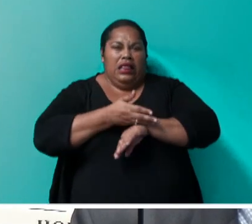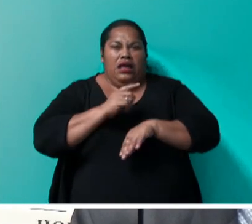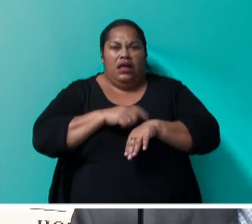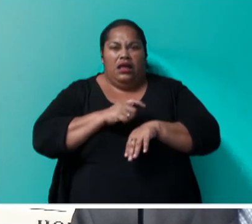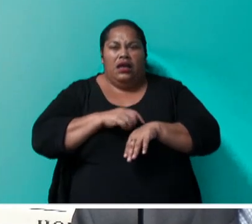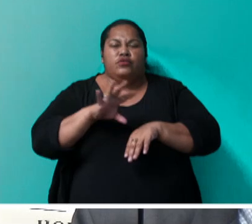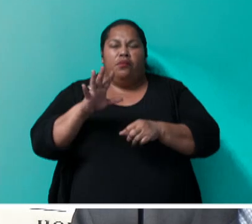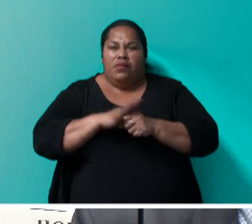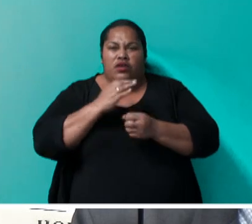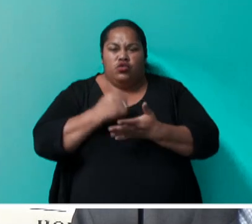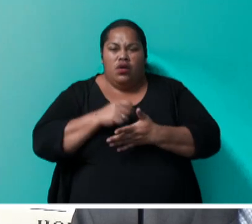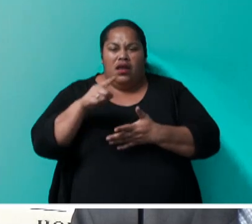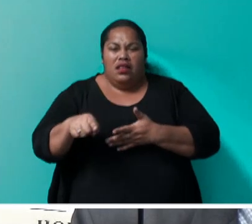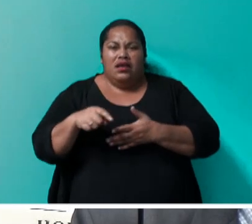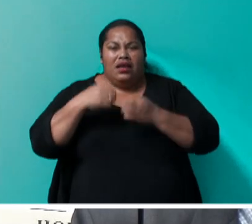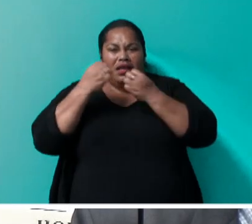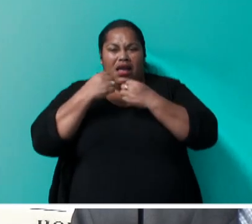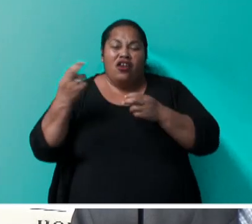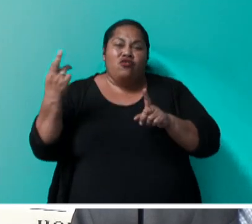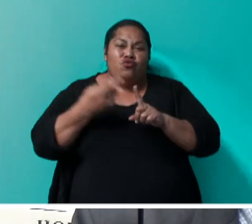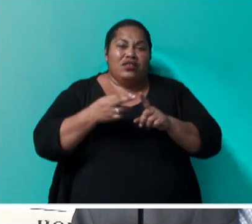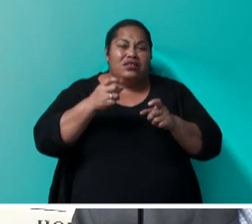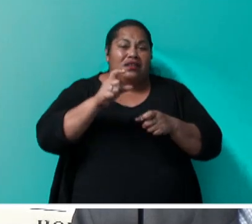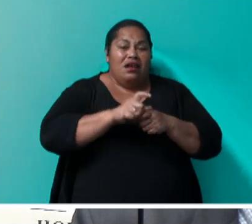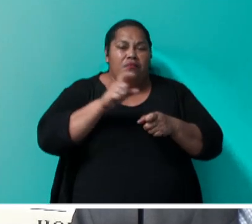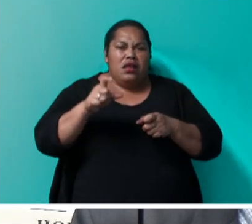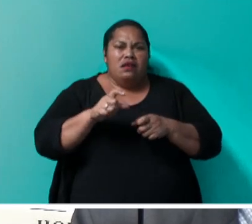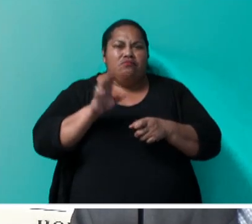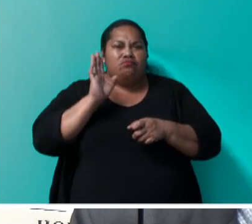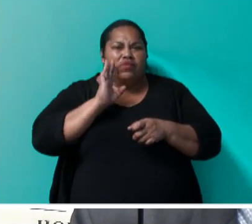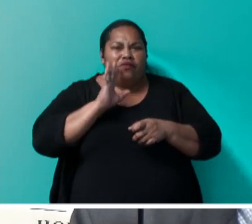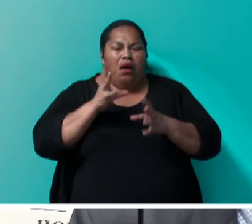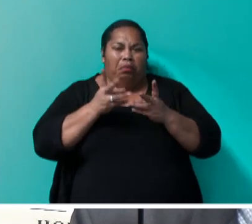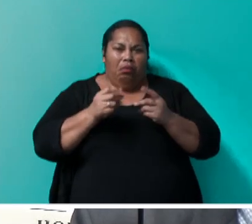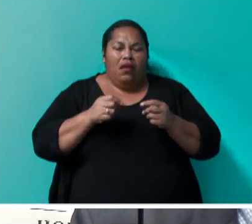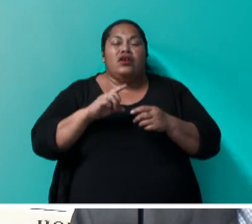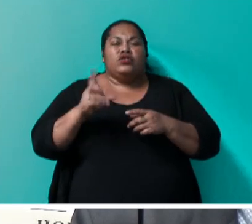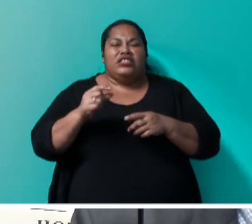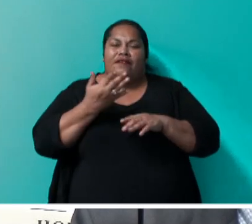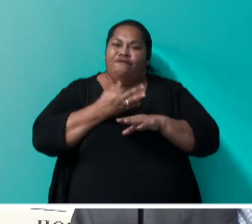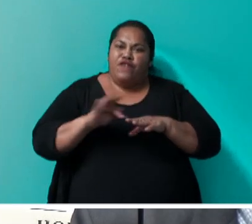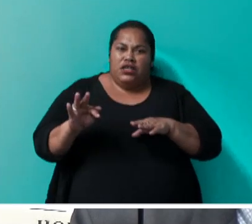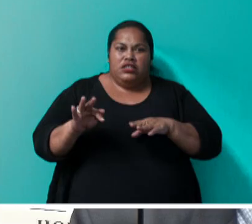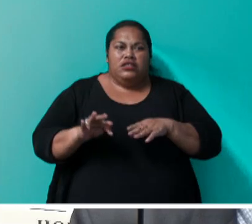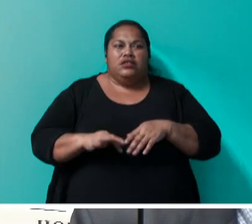mill while still fresh. Furthermore, Mr. Speaker, FSC is embarking on a pilot